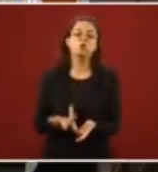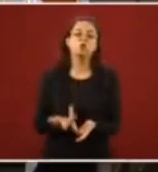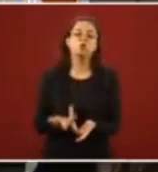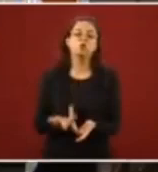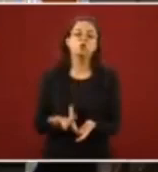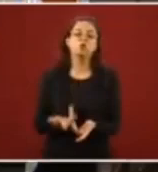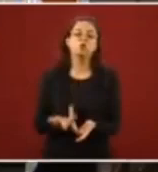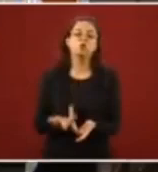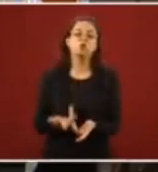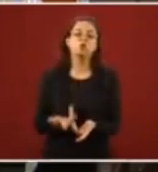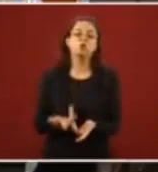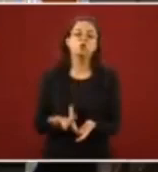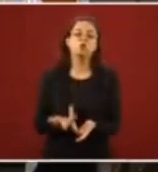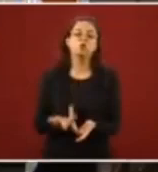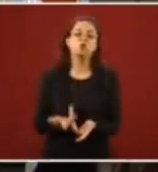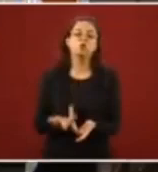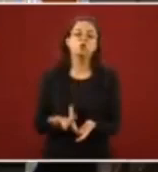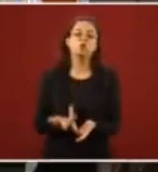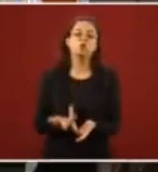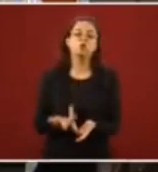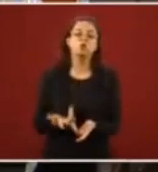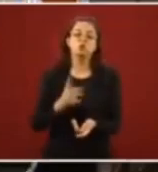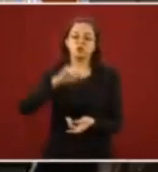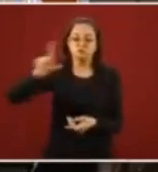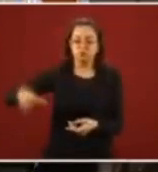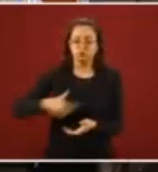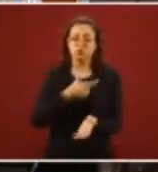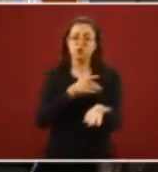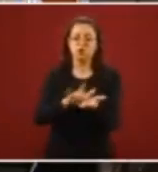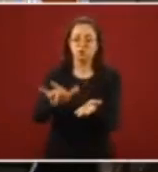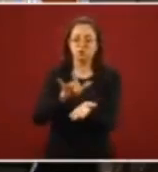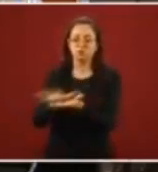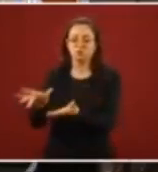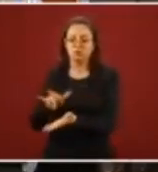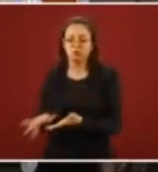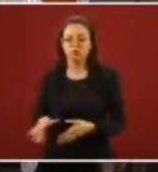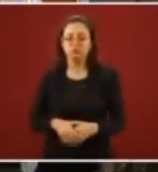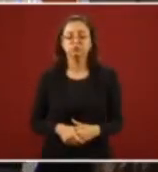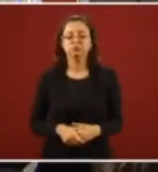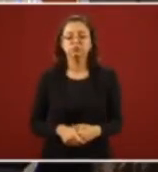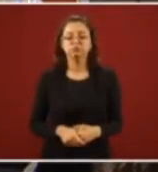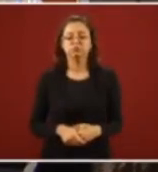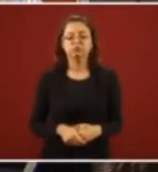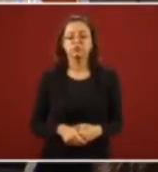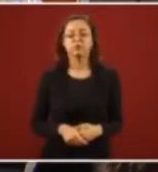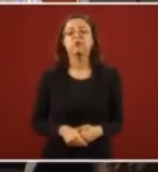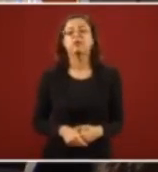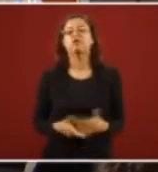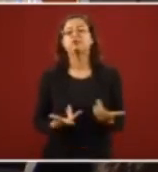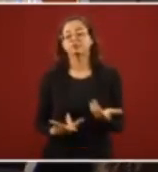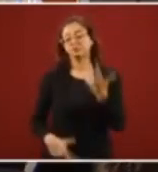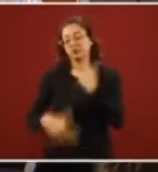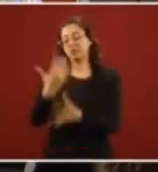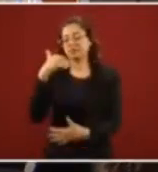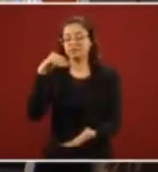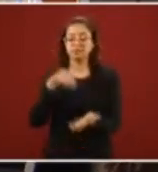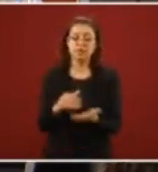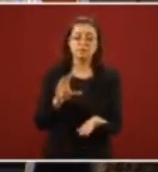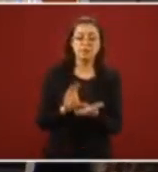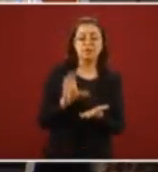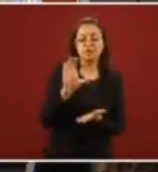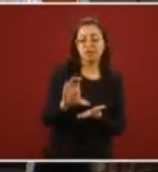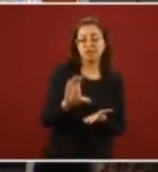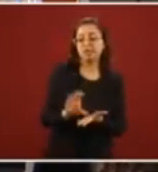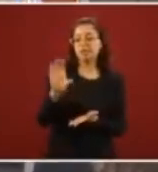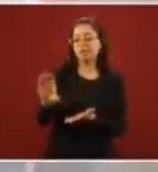financial support from the federal government. Adelante. Además del apoyo humanitario de 15,000 pesos, los apoyos funerarios